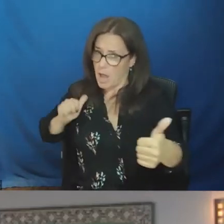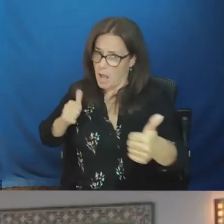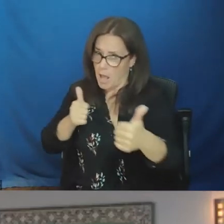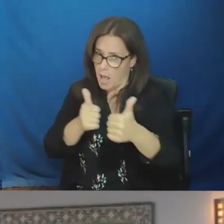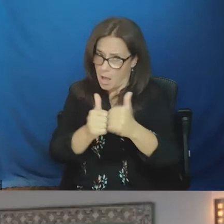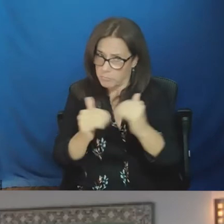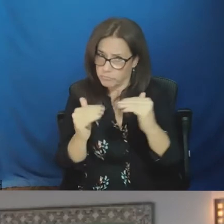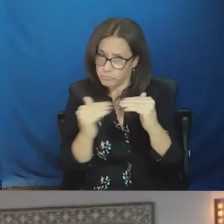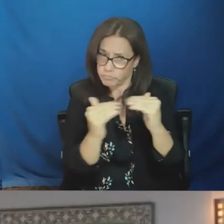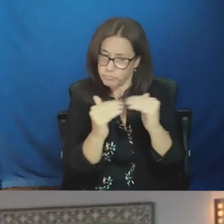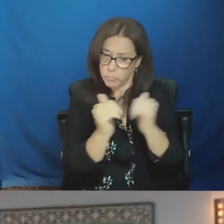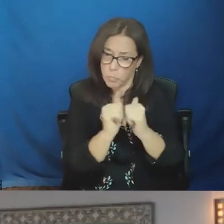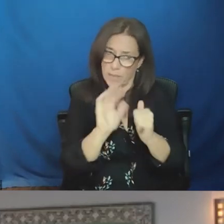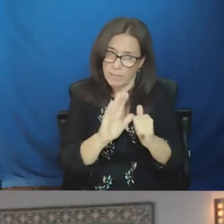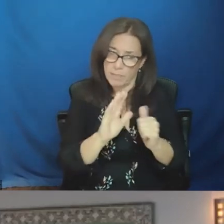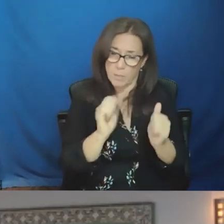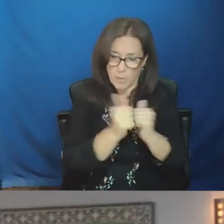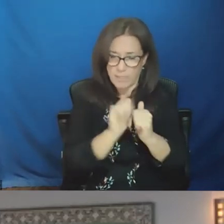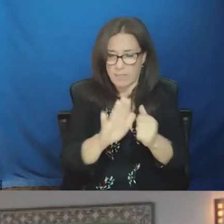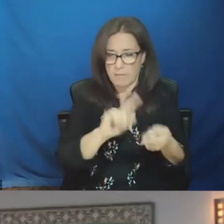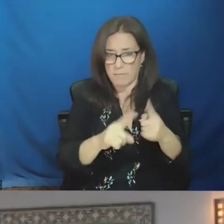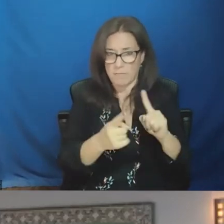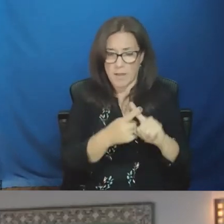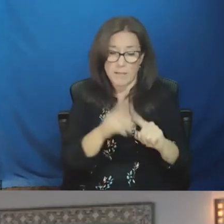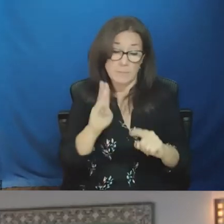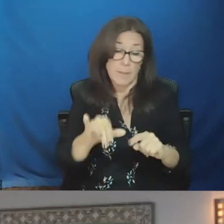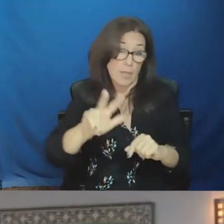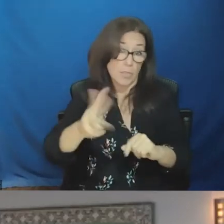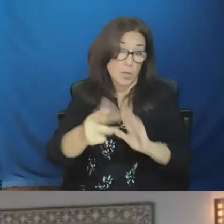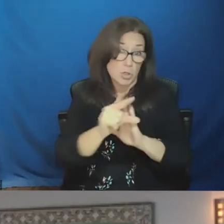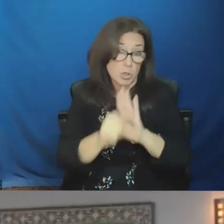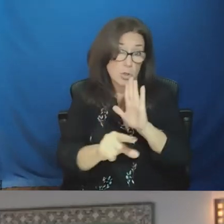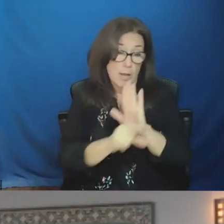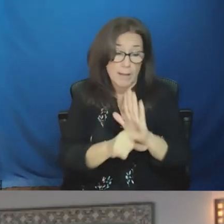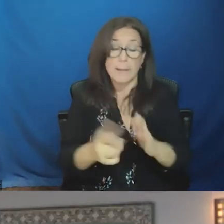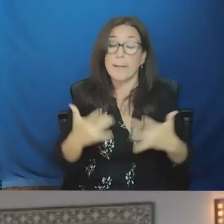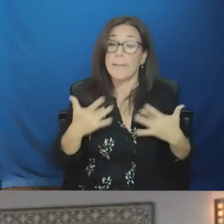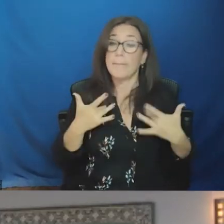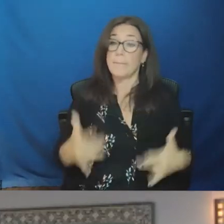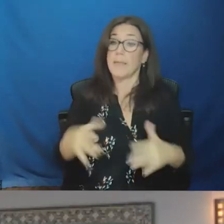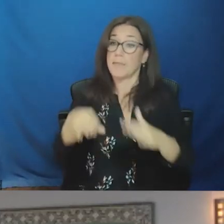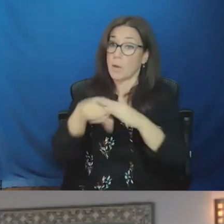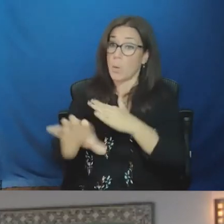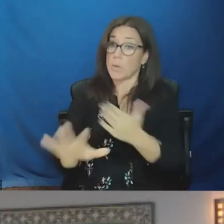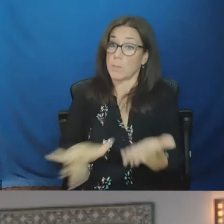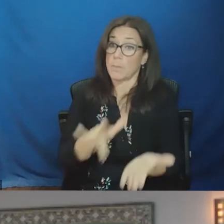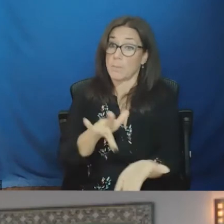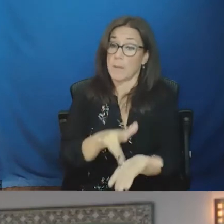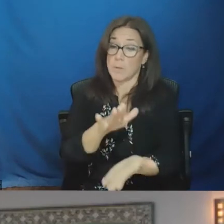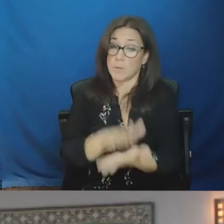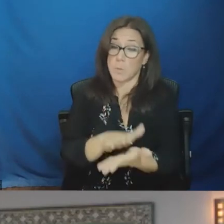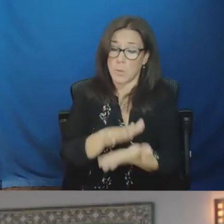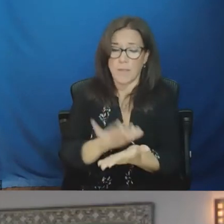grade, then by the time they hit adolescence or middle school, they start to, the social